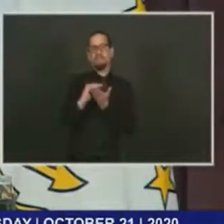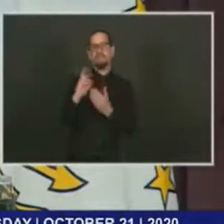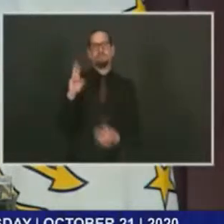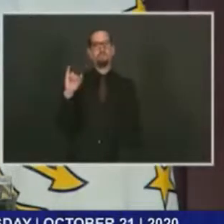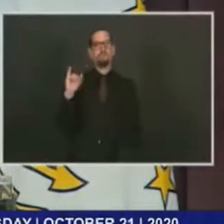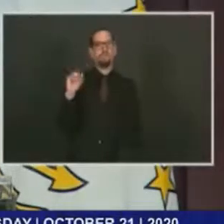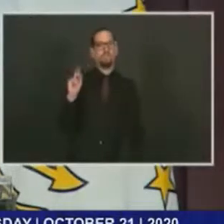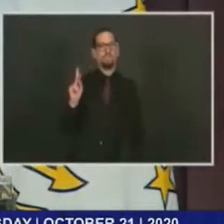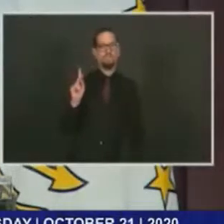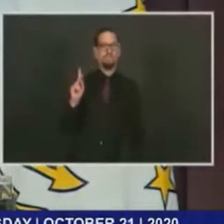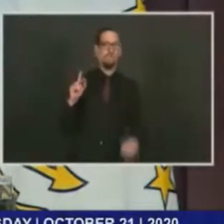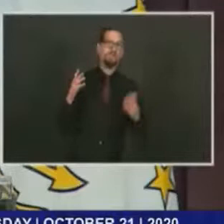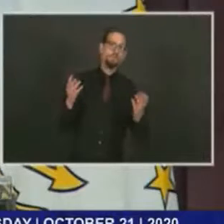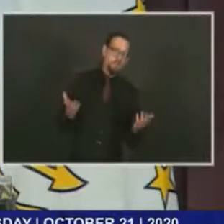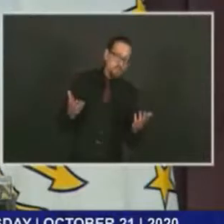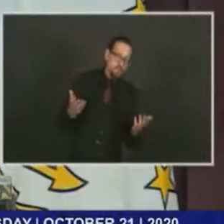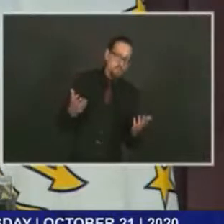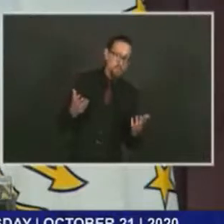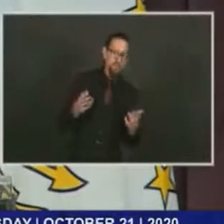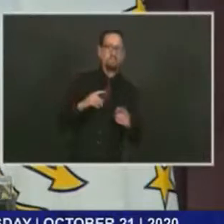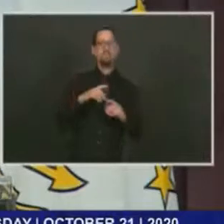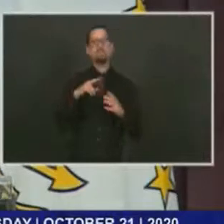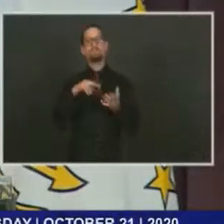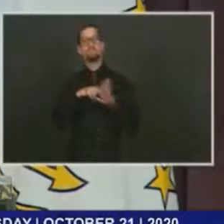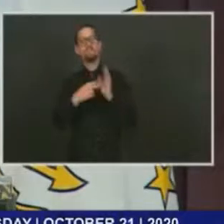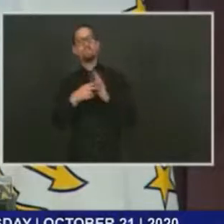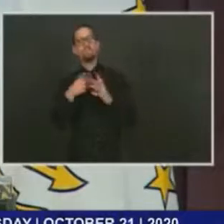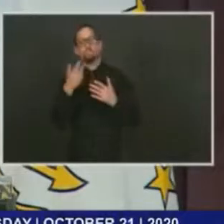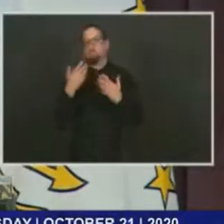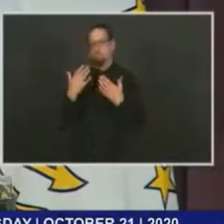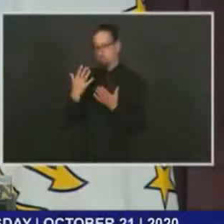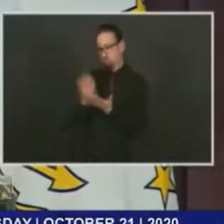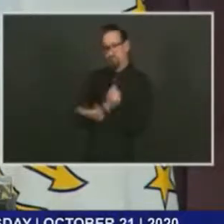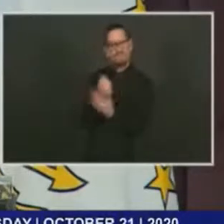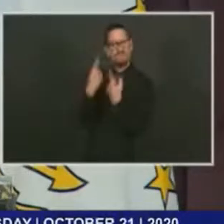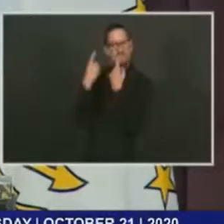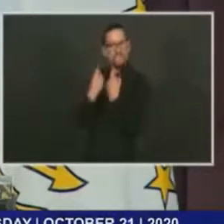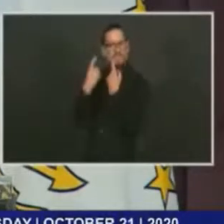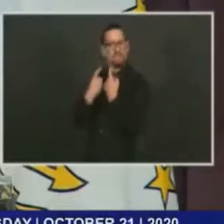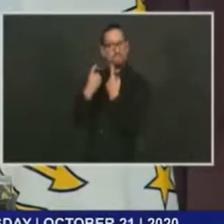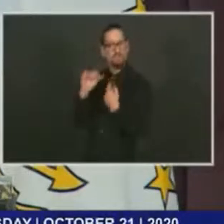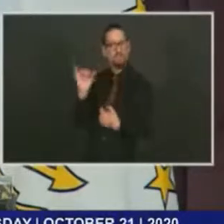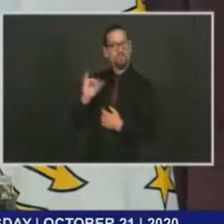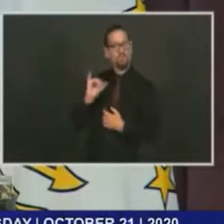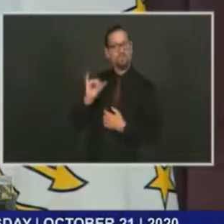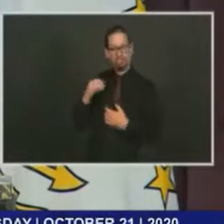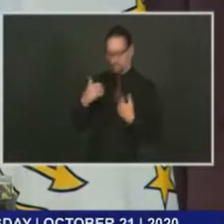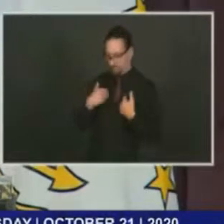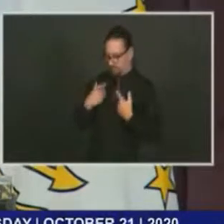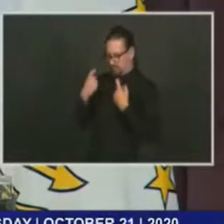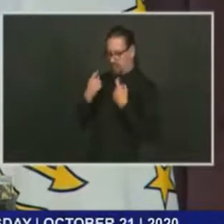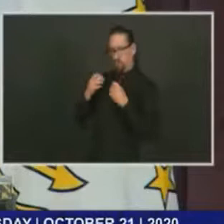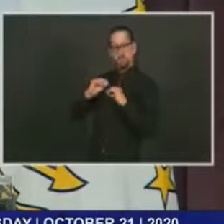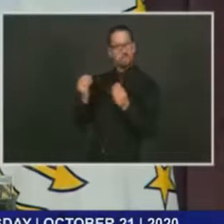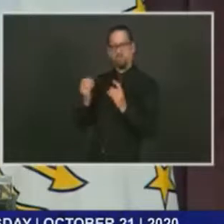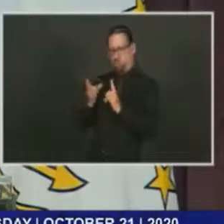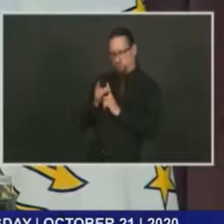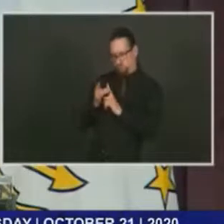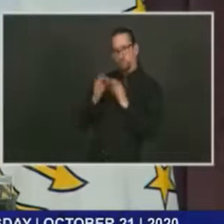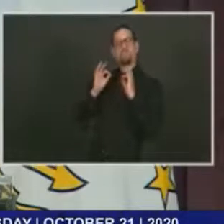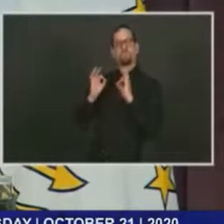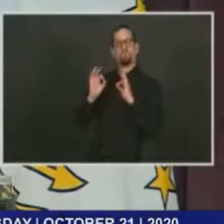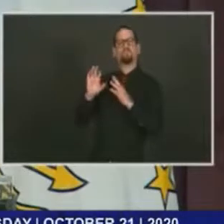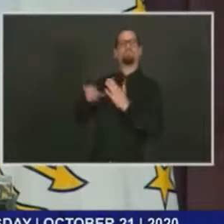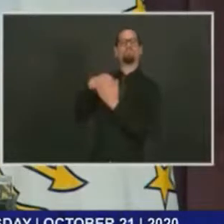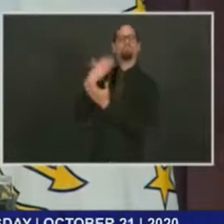probably ought to go get a test in the days before Thanksgiving, even if you're asymptomatic. This is the best